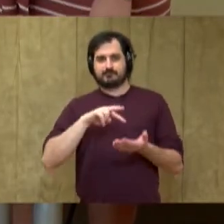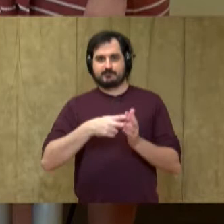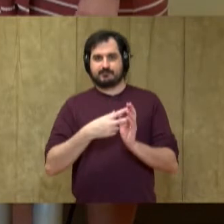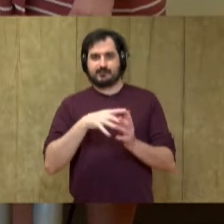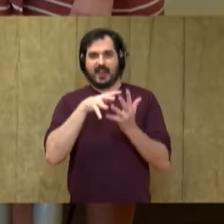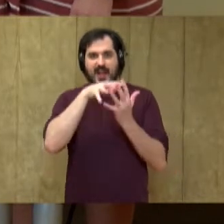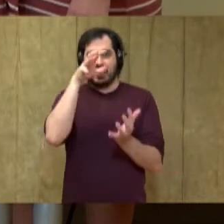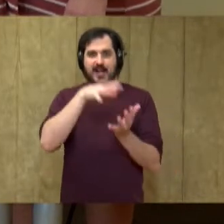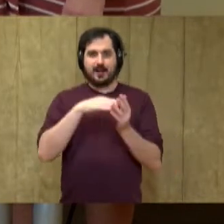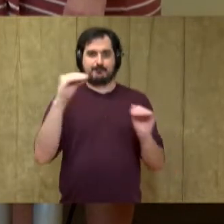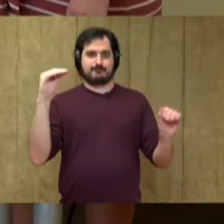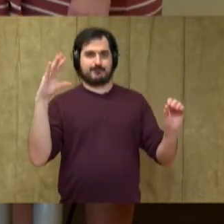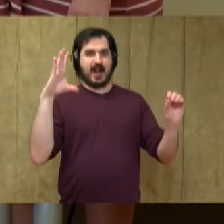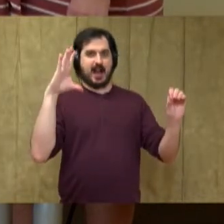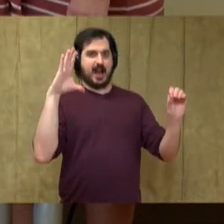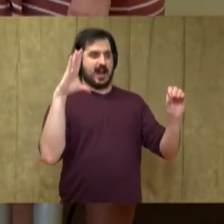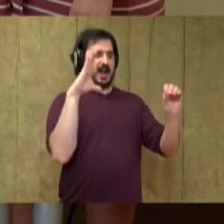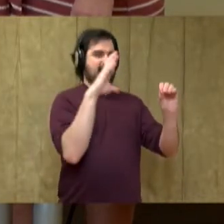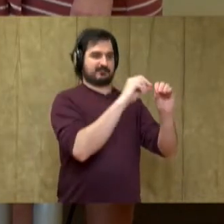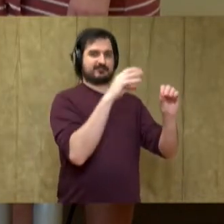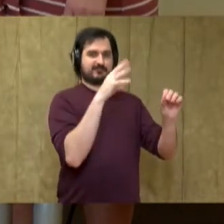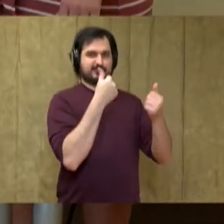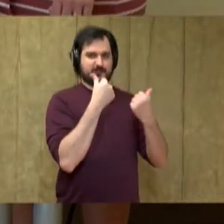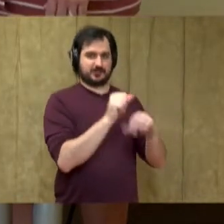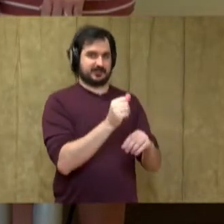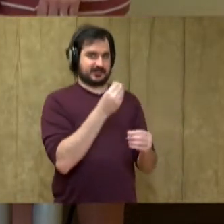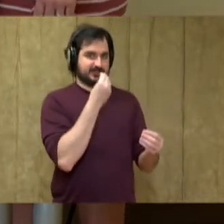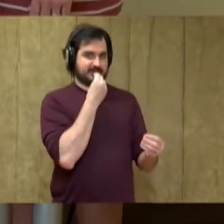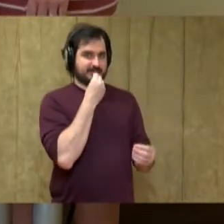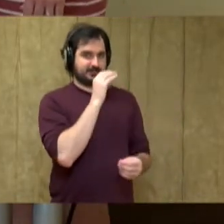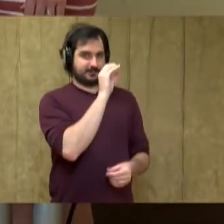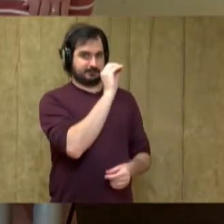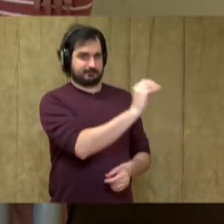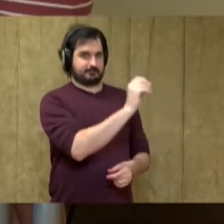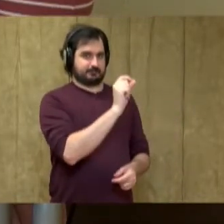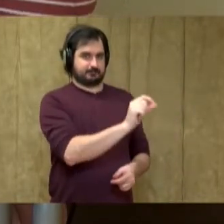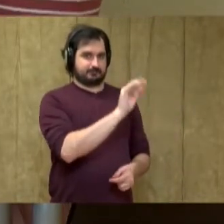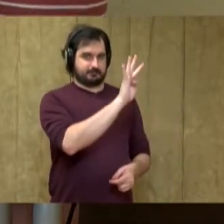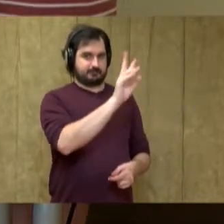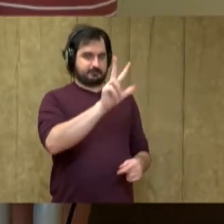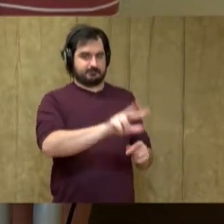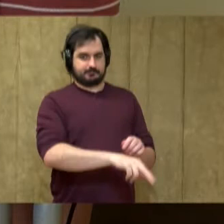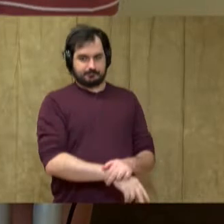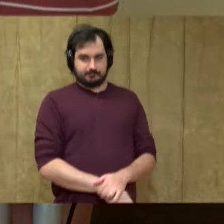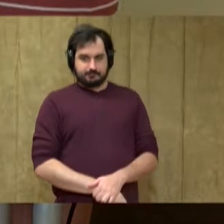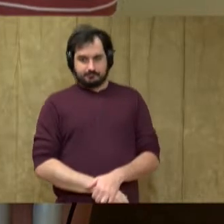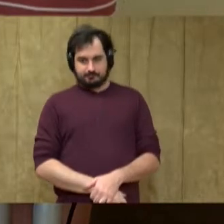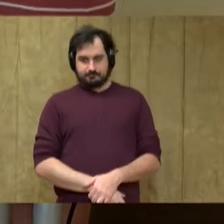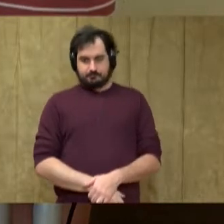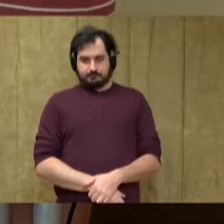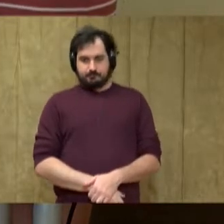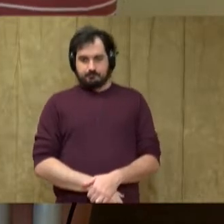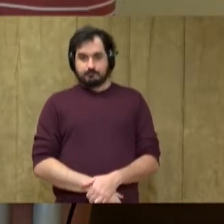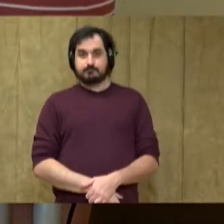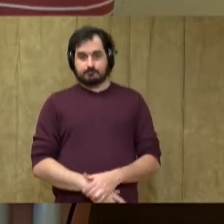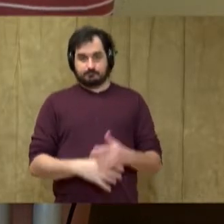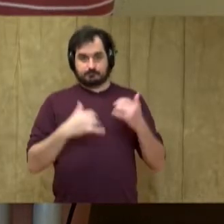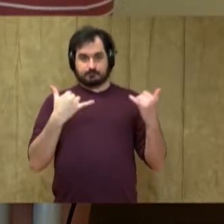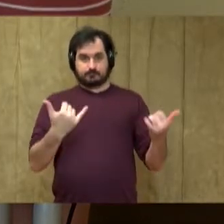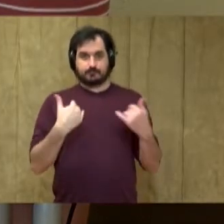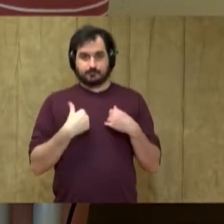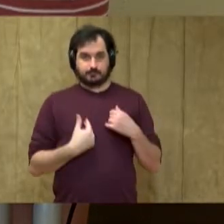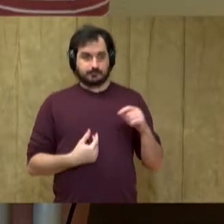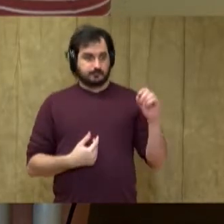43/100ths. All right, let's look at this one. We have, can you say that decimal?